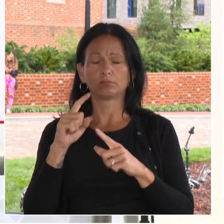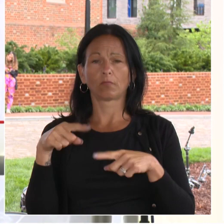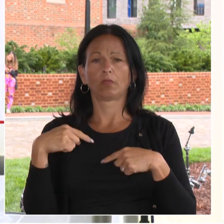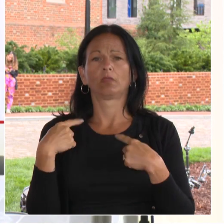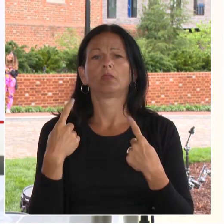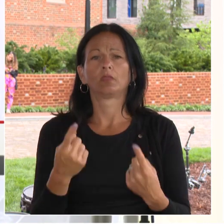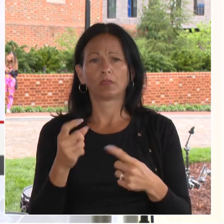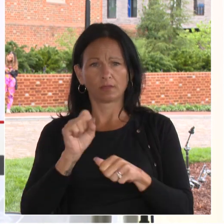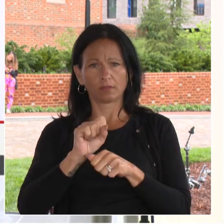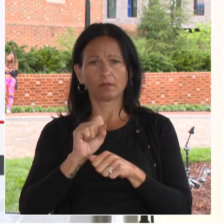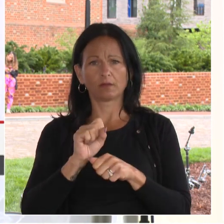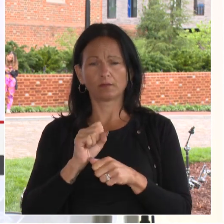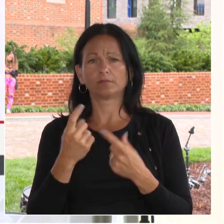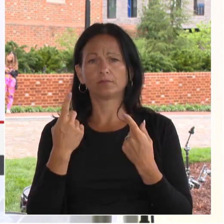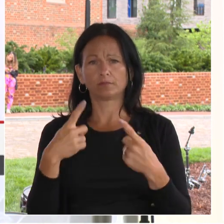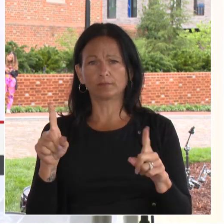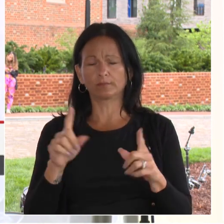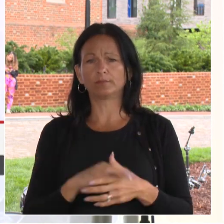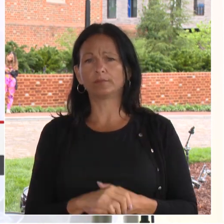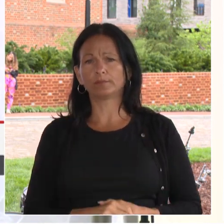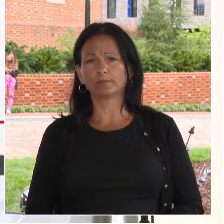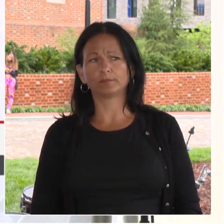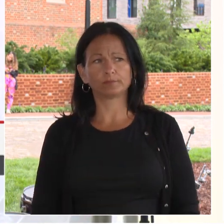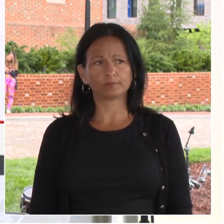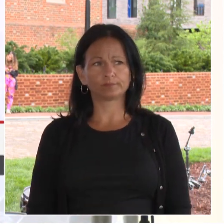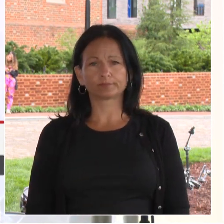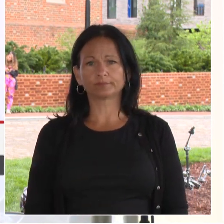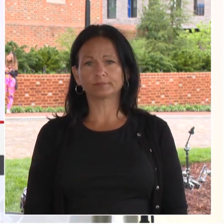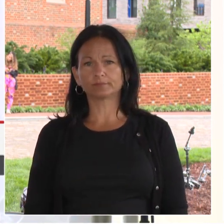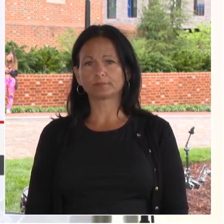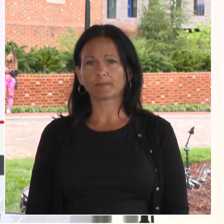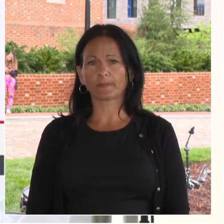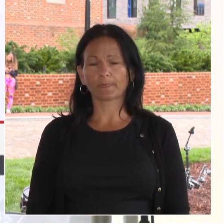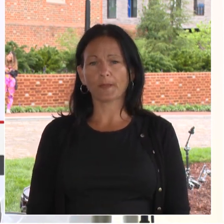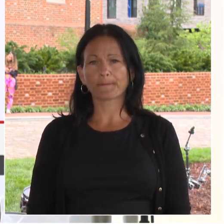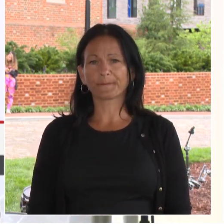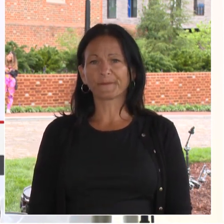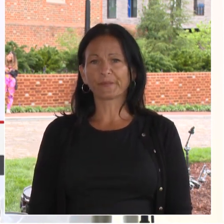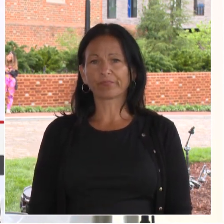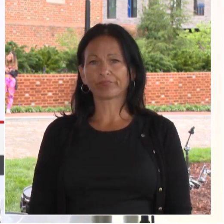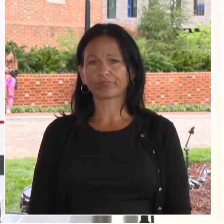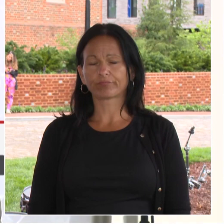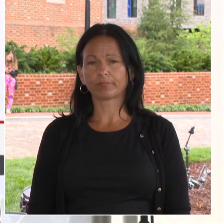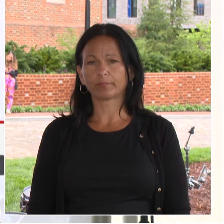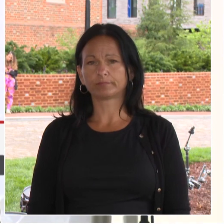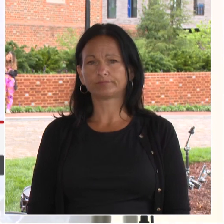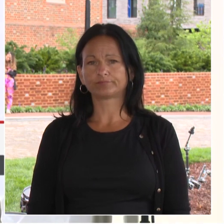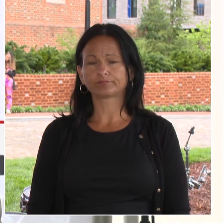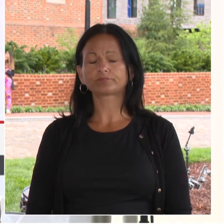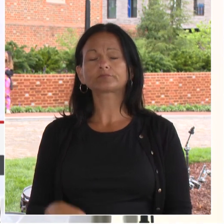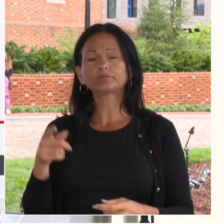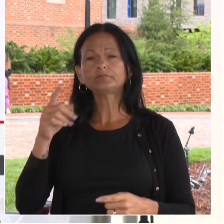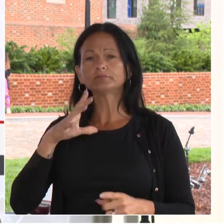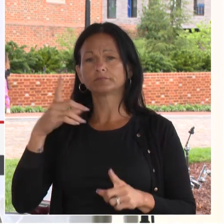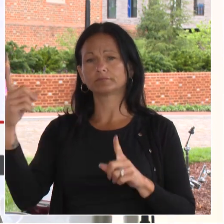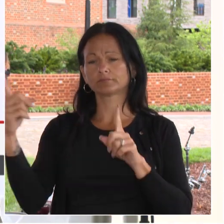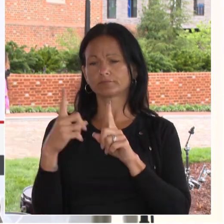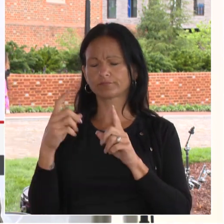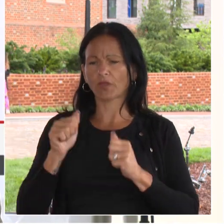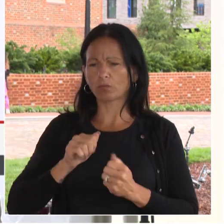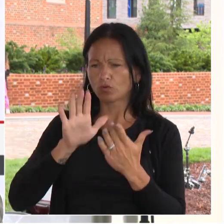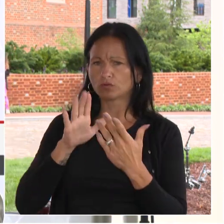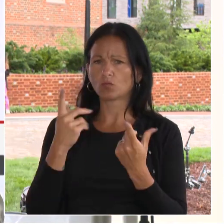His thoughtfulness, his approach, his ability to basically bring people together, and everyone in the community knows Rob because